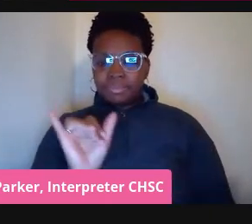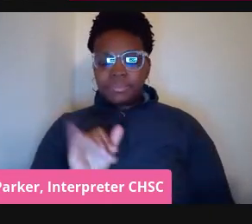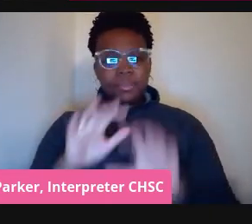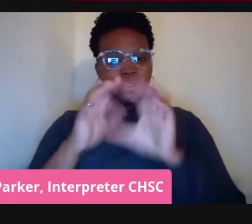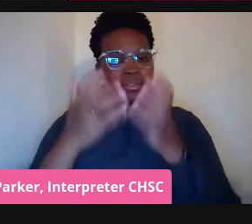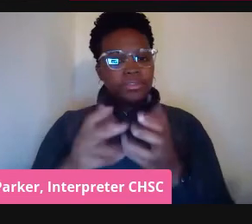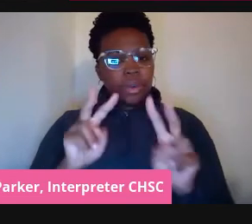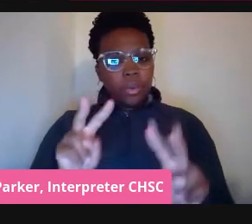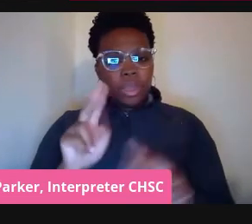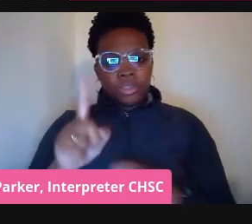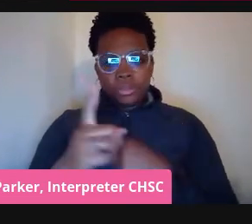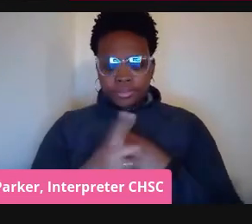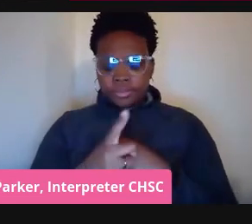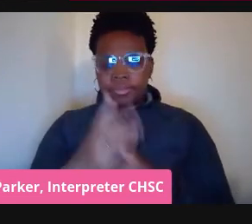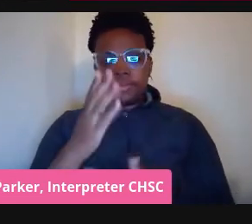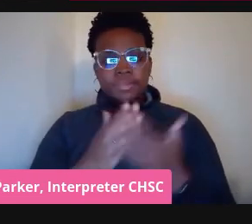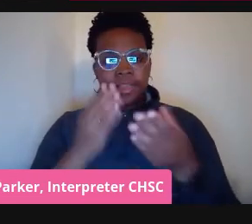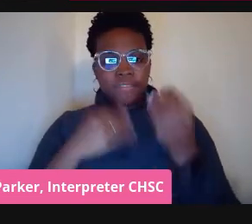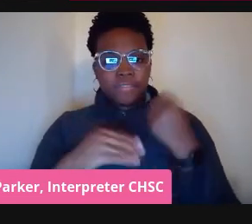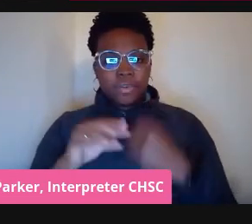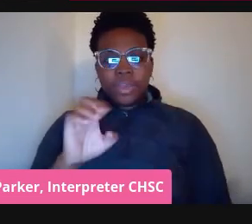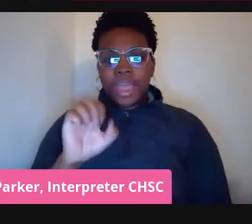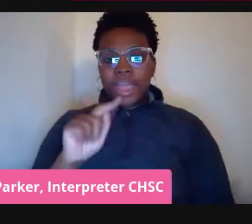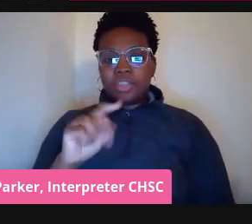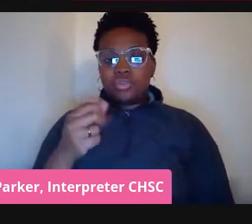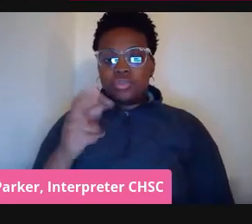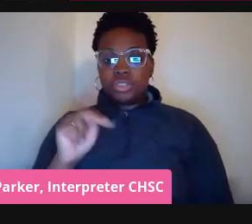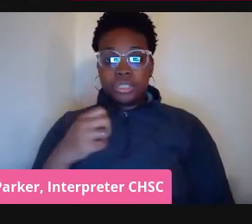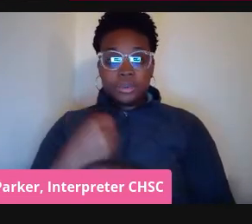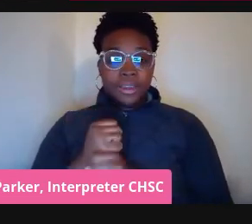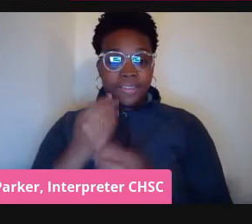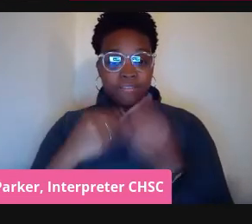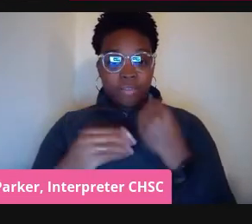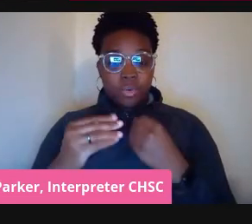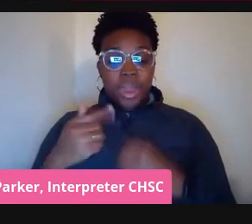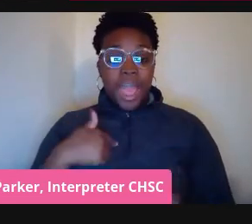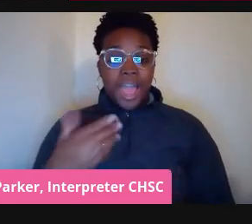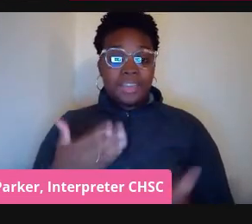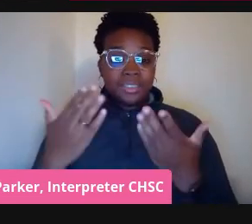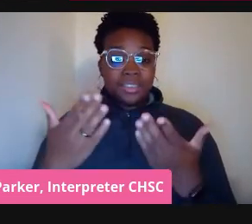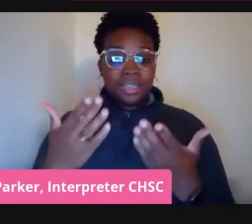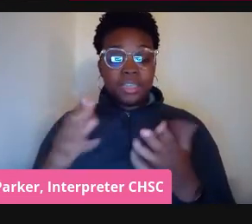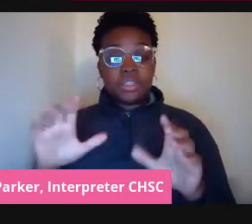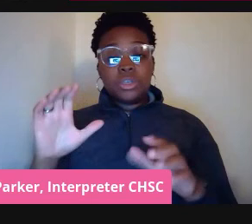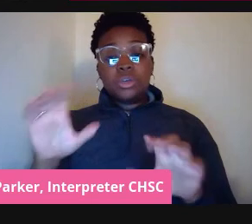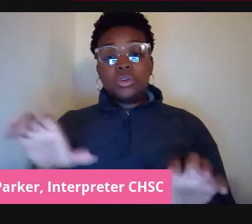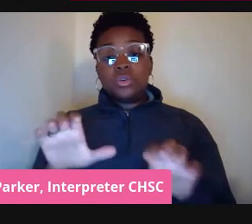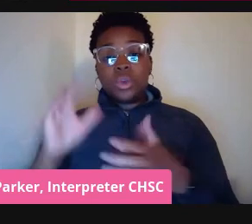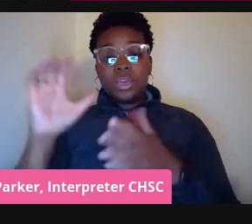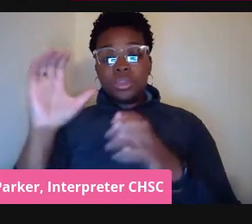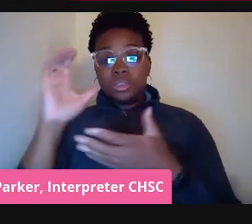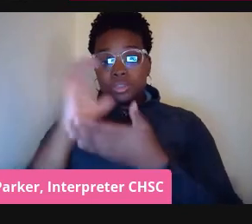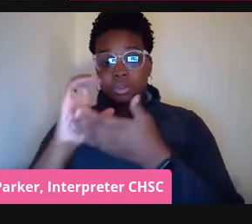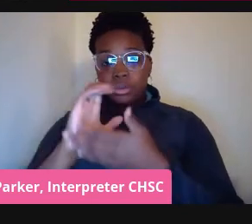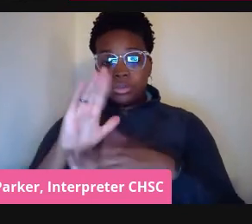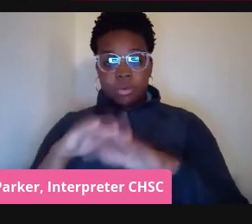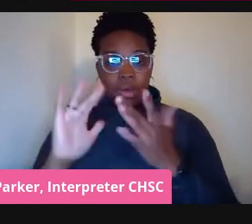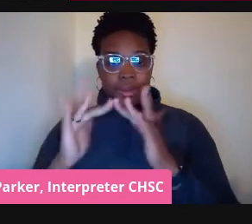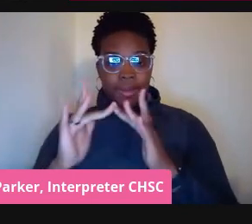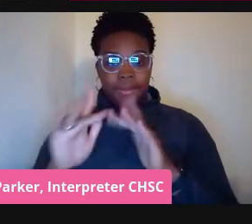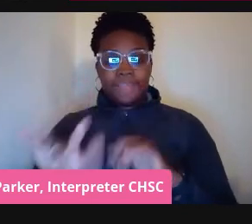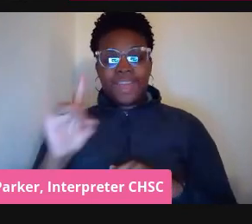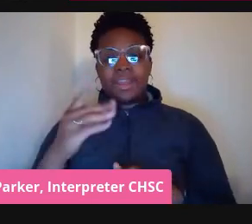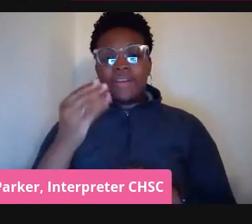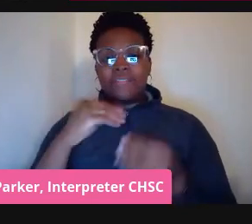watch your diet. There are some foods that are estrogen producing foods. I would suggest doing a search online to find out what those foods